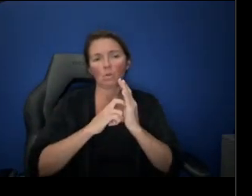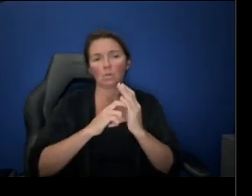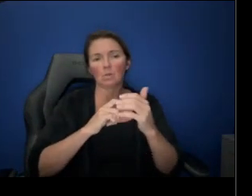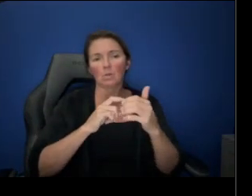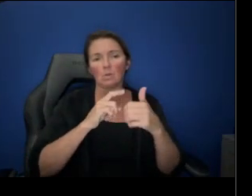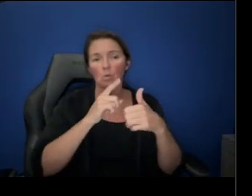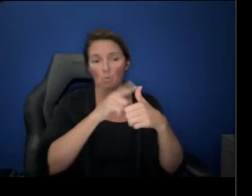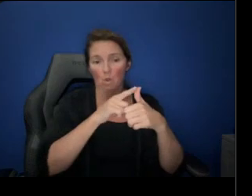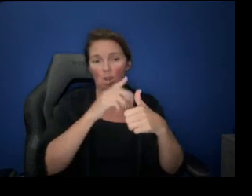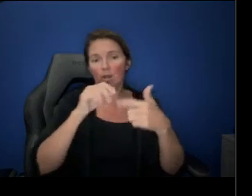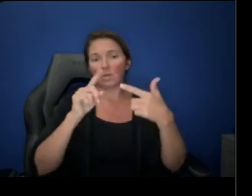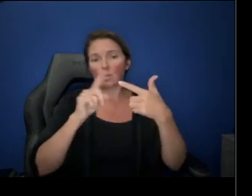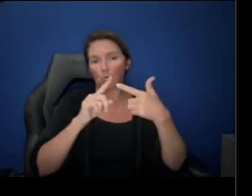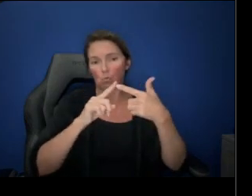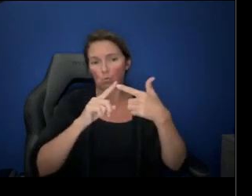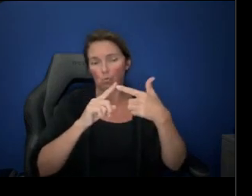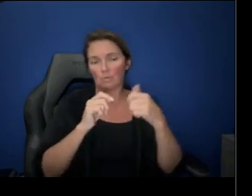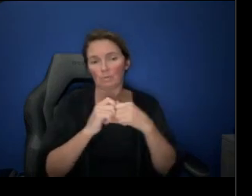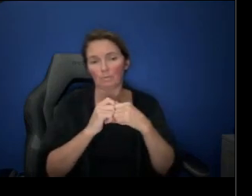and 2.